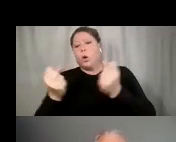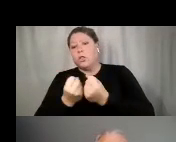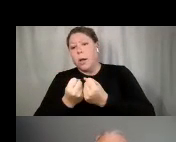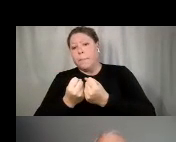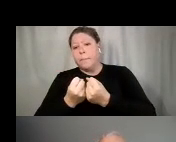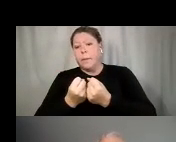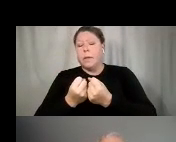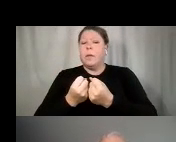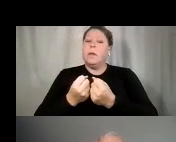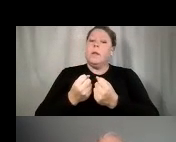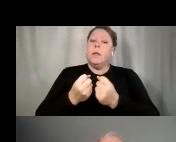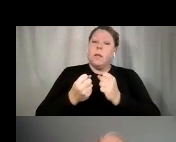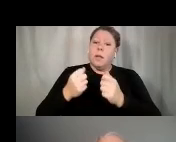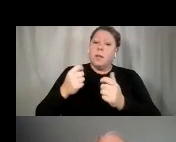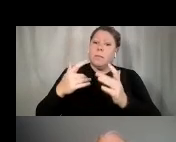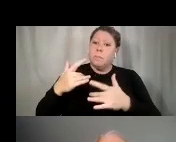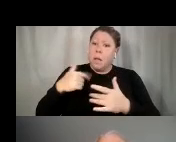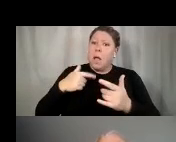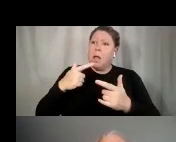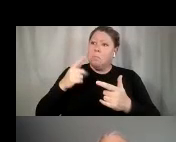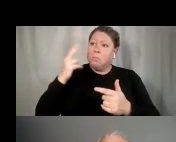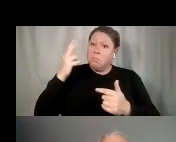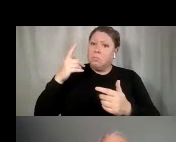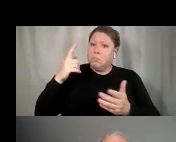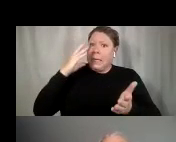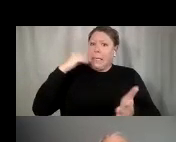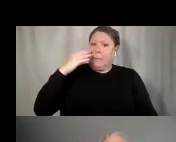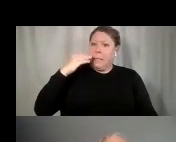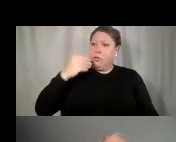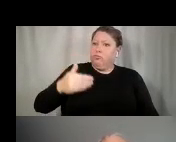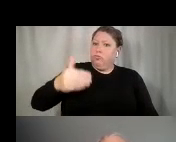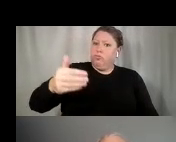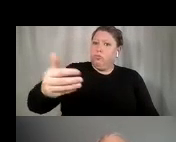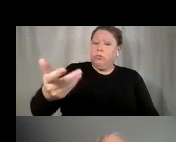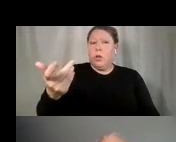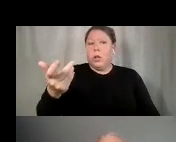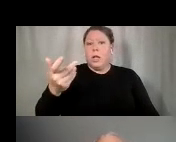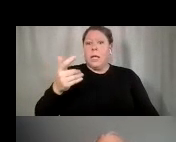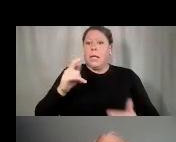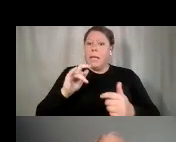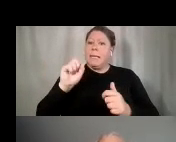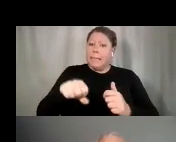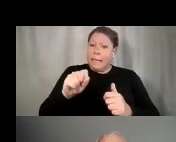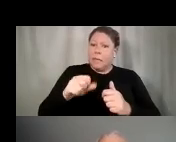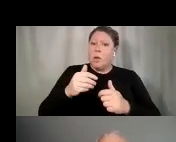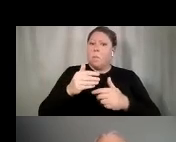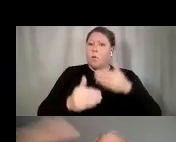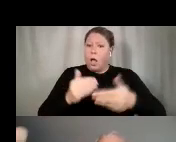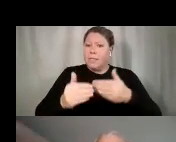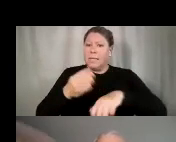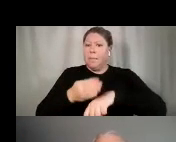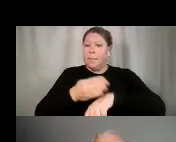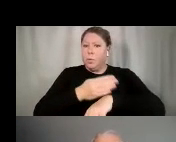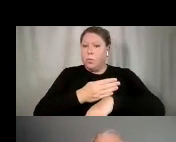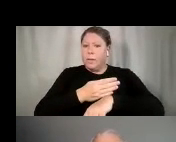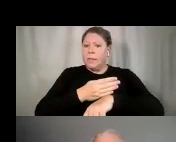that typically when we do some sort of process improvement, we do this in the space, in kind of the space